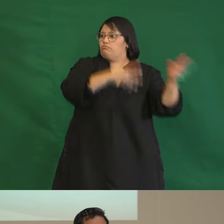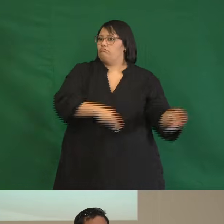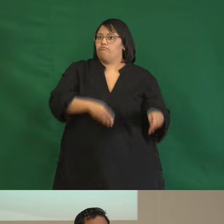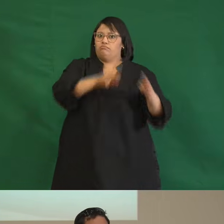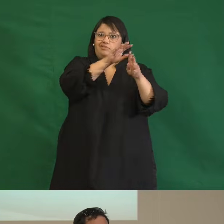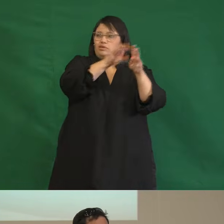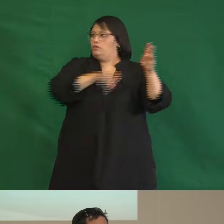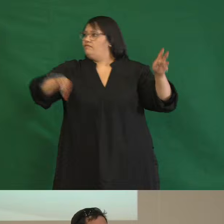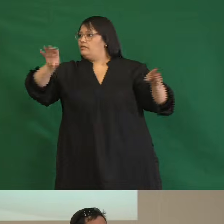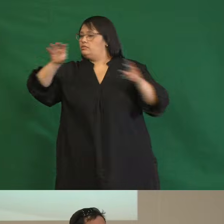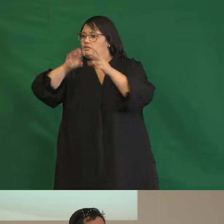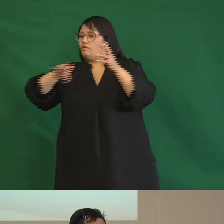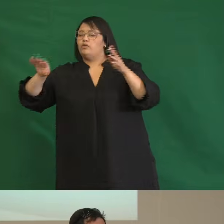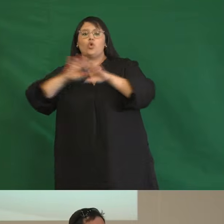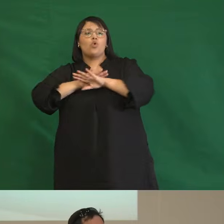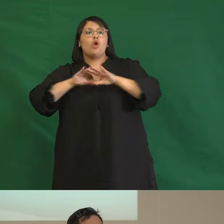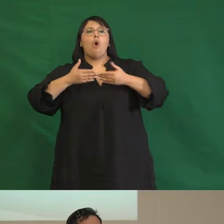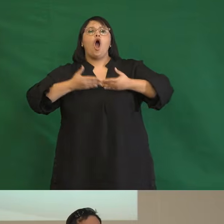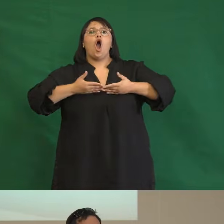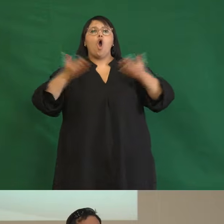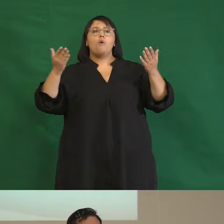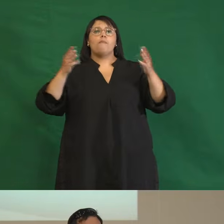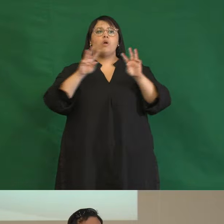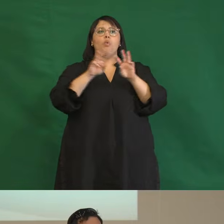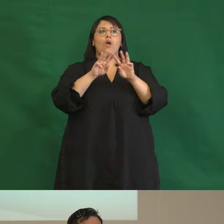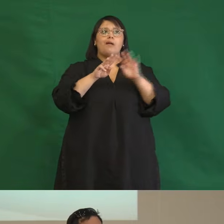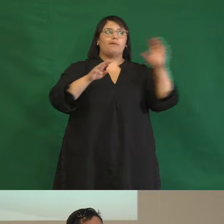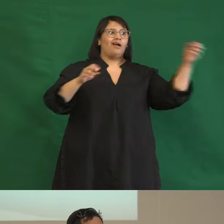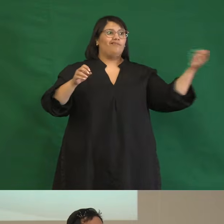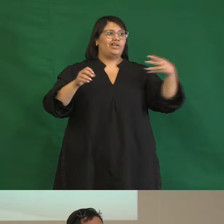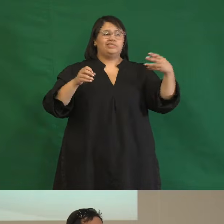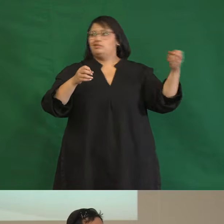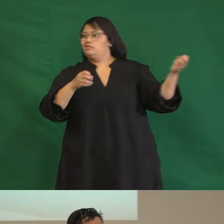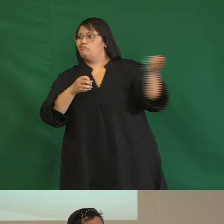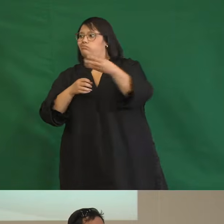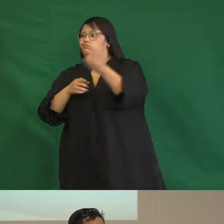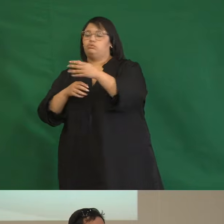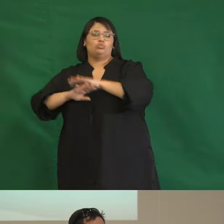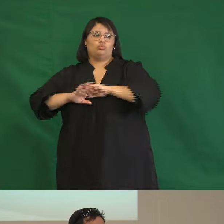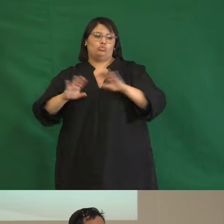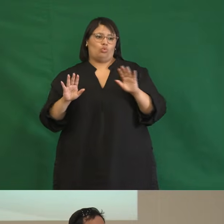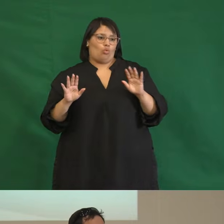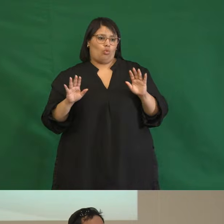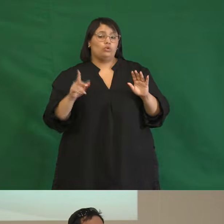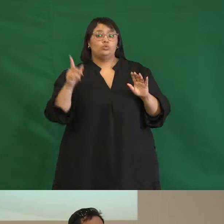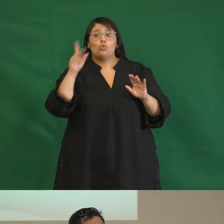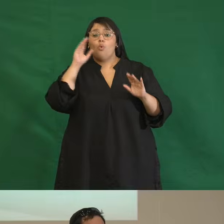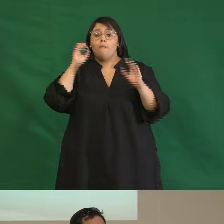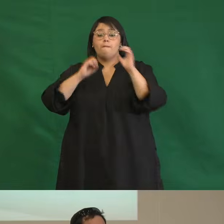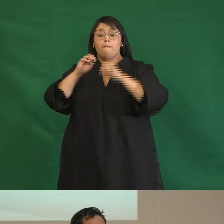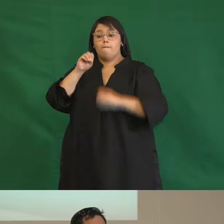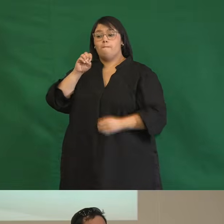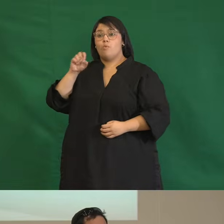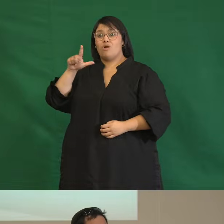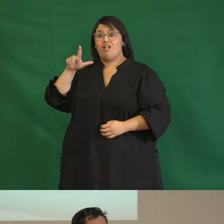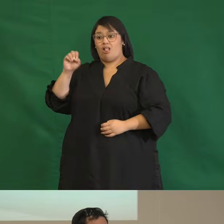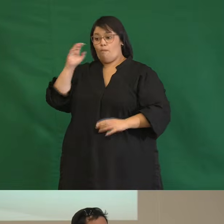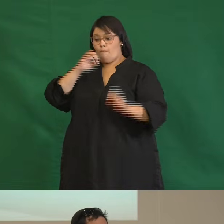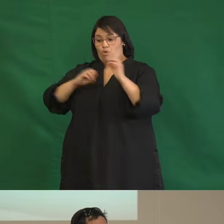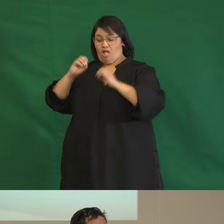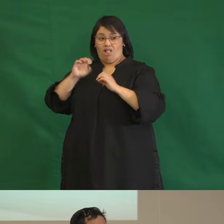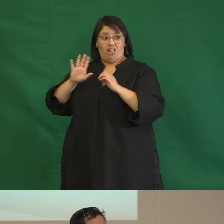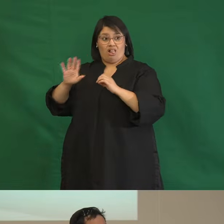things that's not open web standards. So the way the videos are included in Moodle, it's essentially